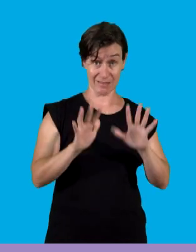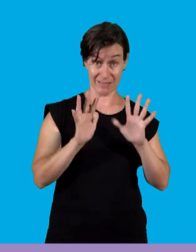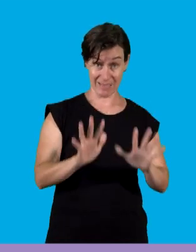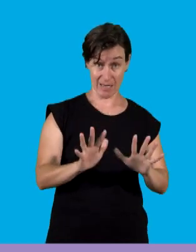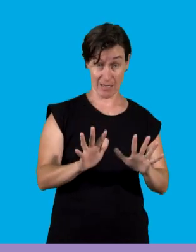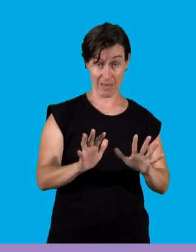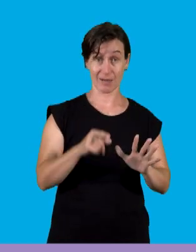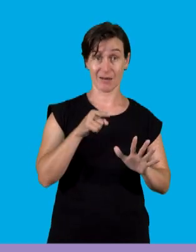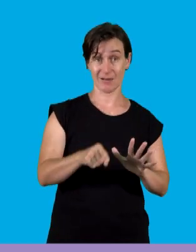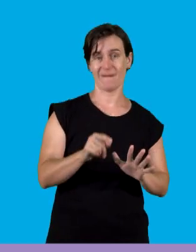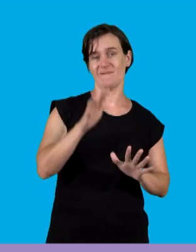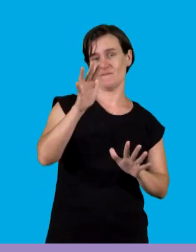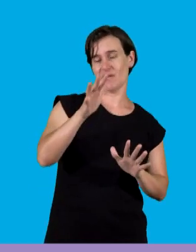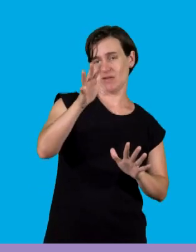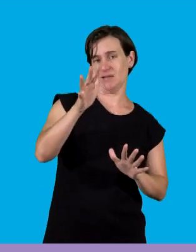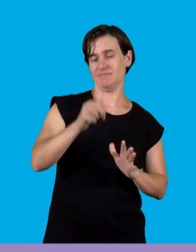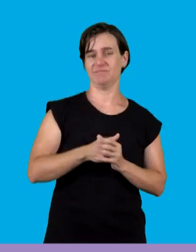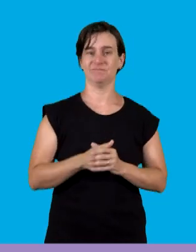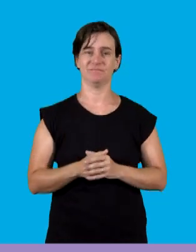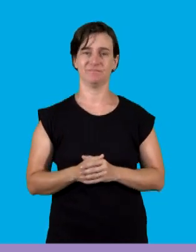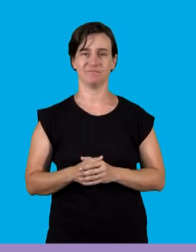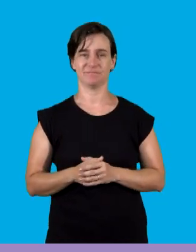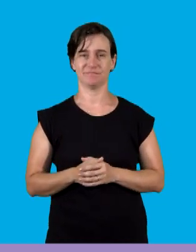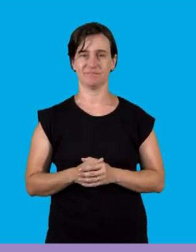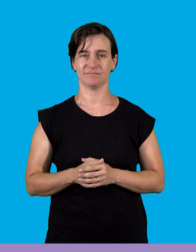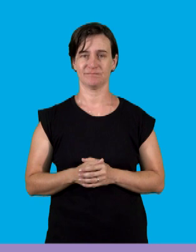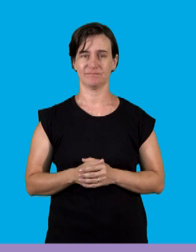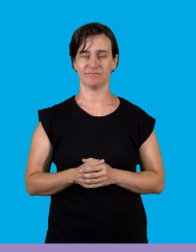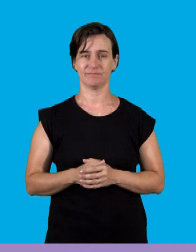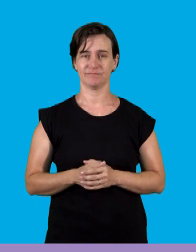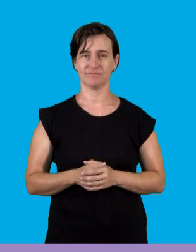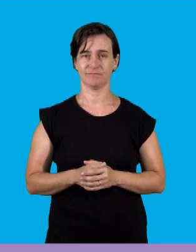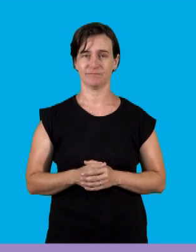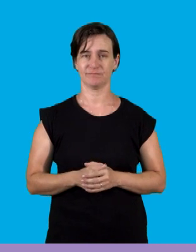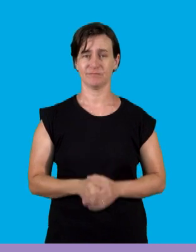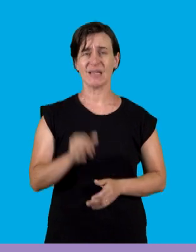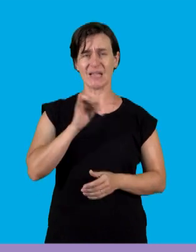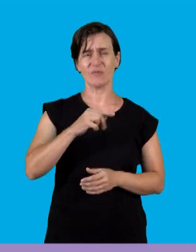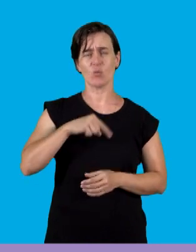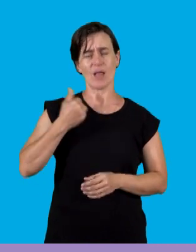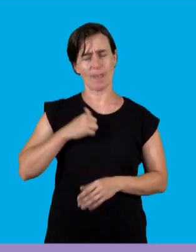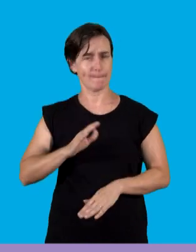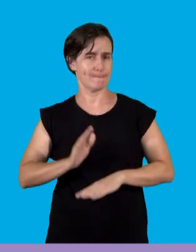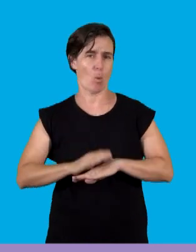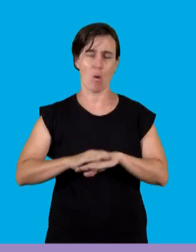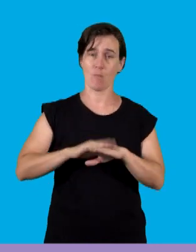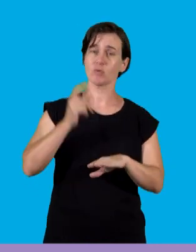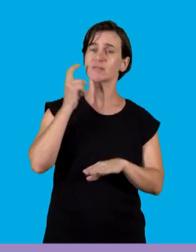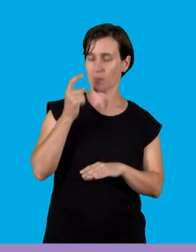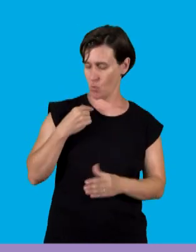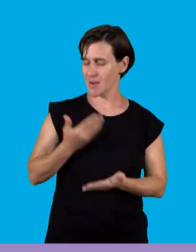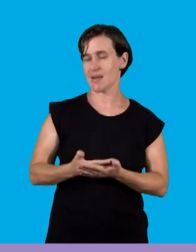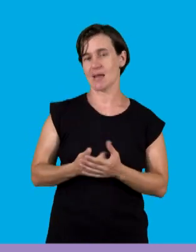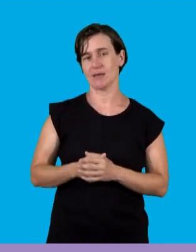base 10 exponent 15. Now remember, if we want to now simplify this further,